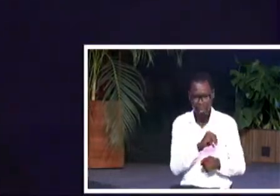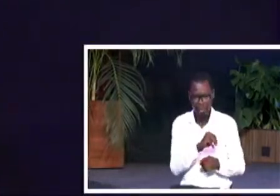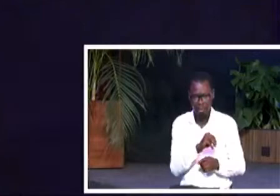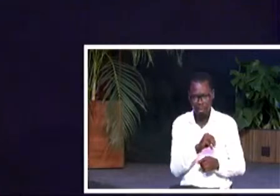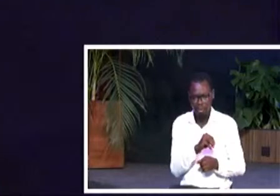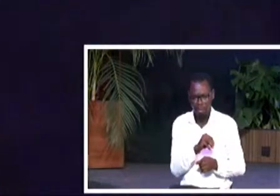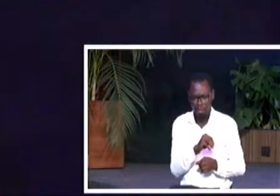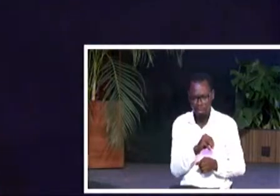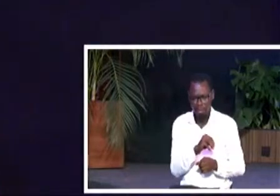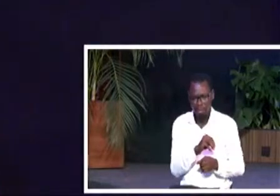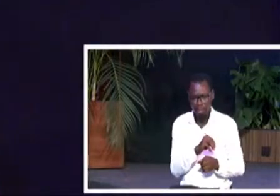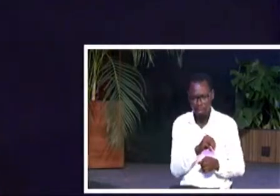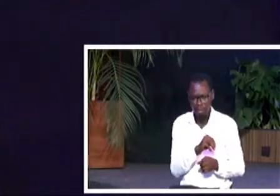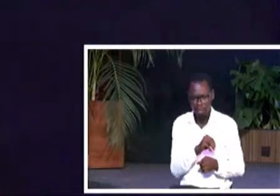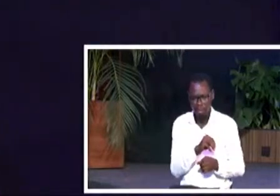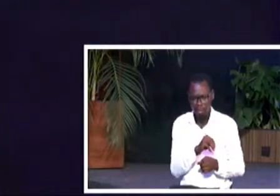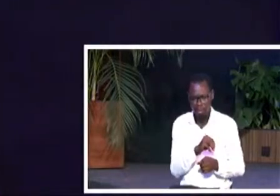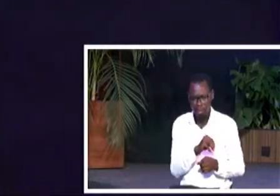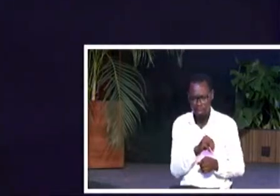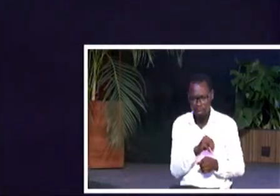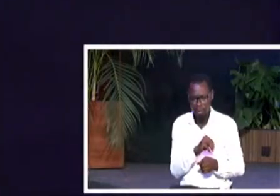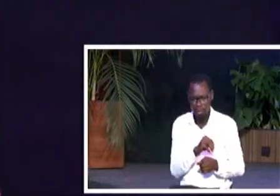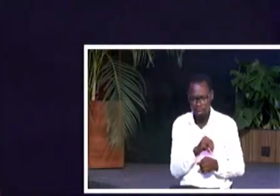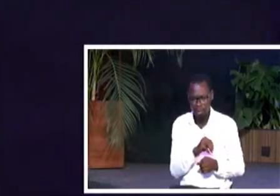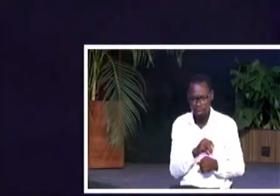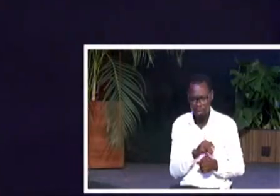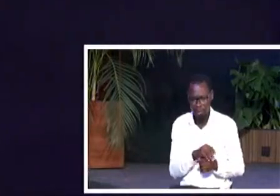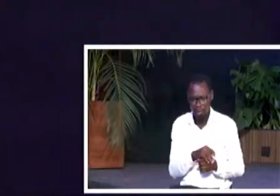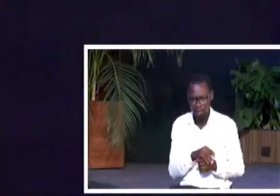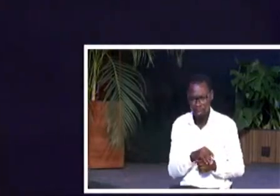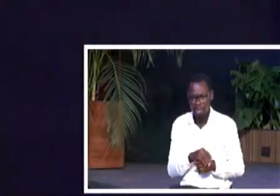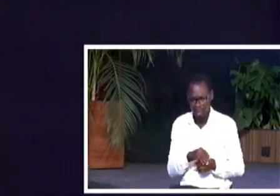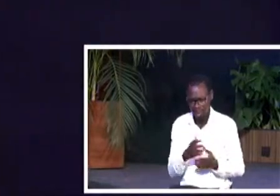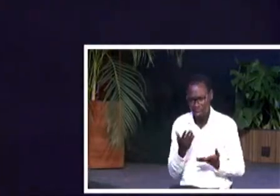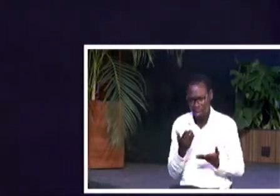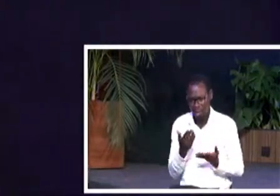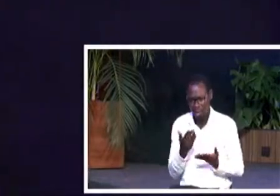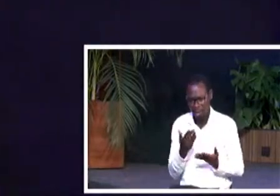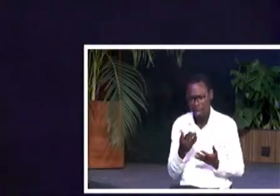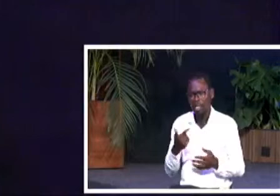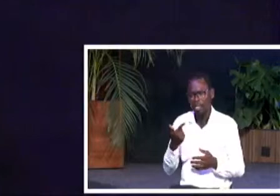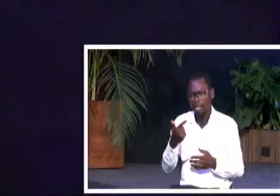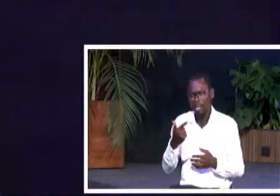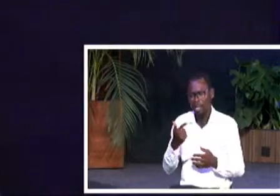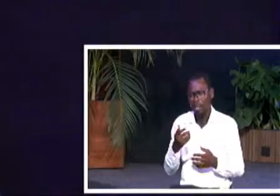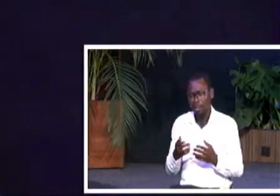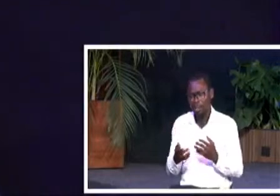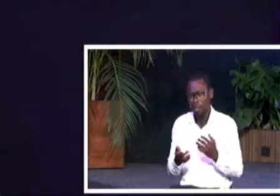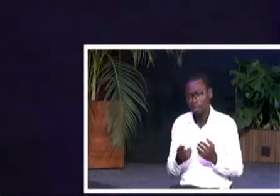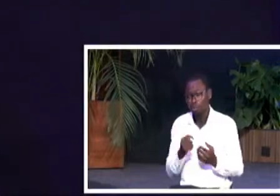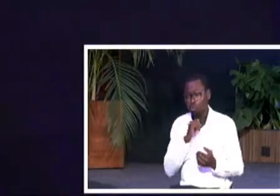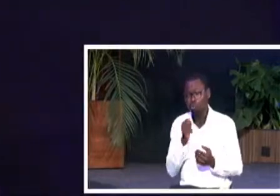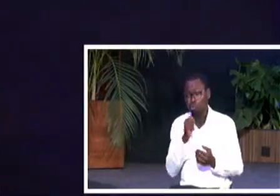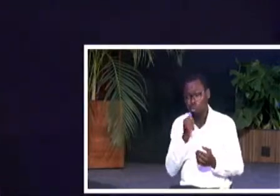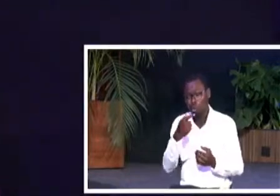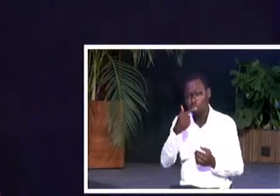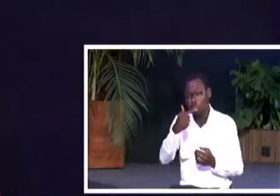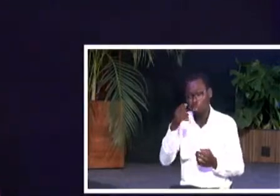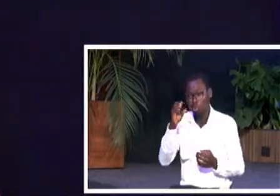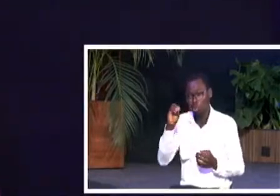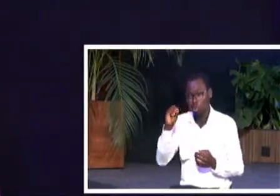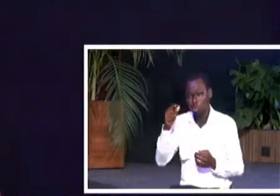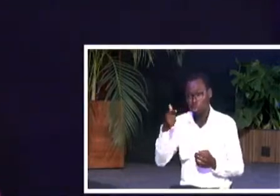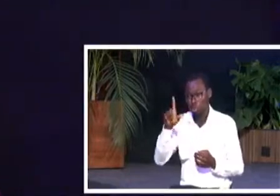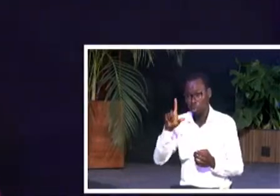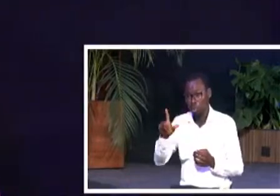So one thing that there's a fantastic tool, which is Google. Okay, go to Google. You'll find all sorts